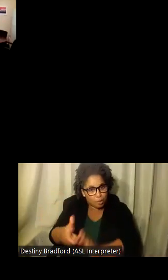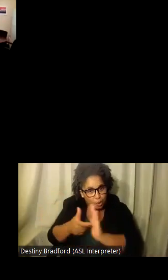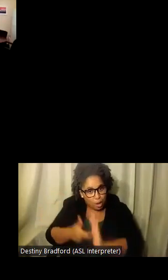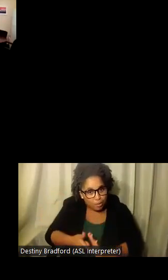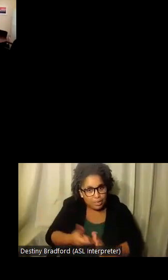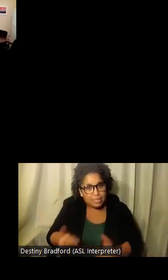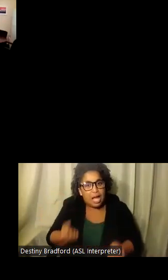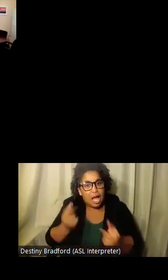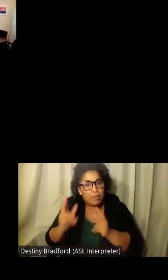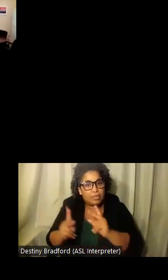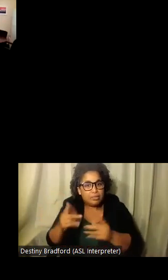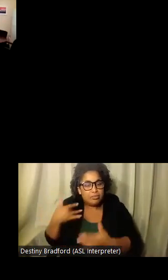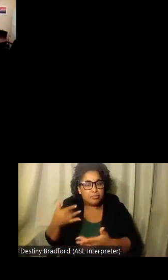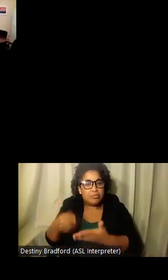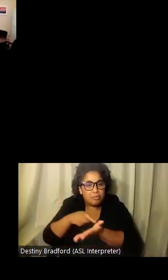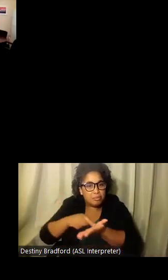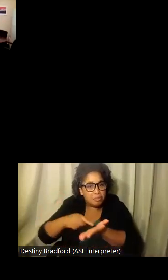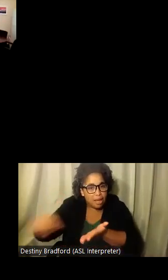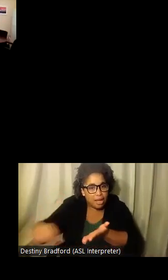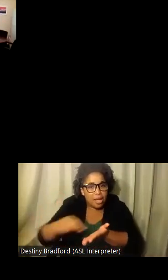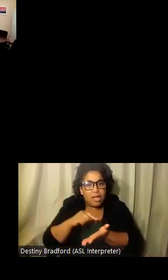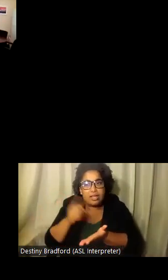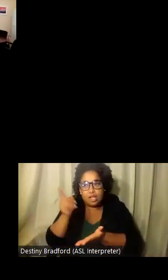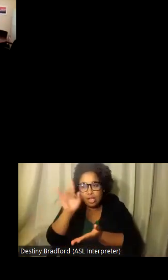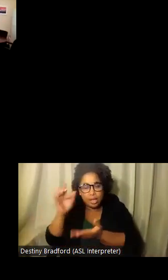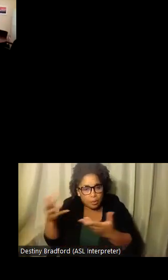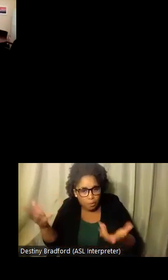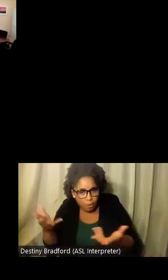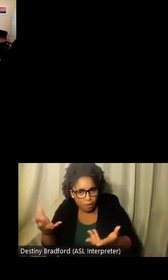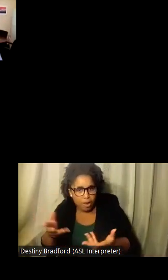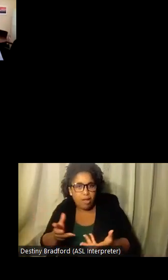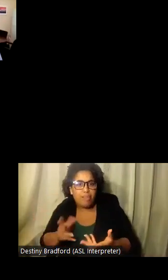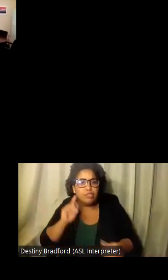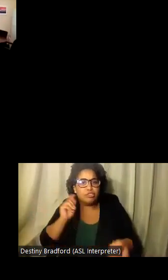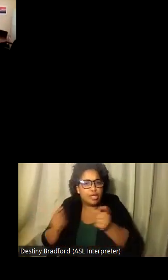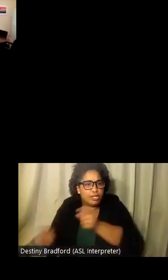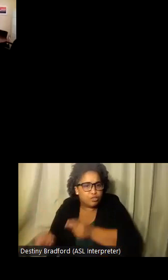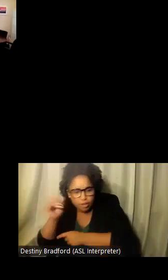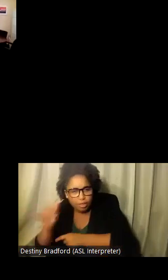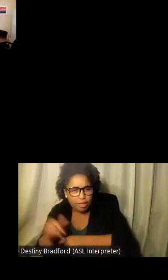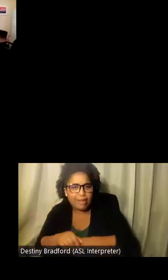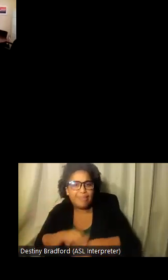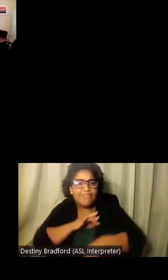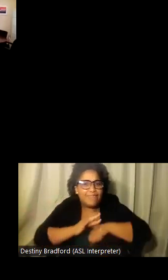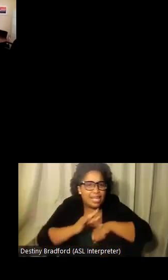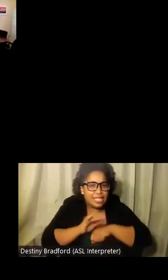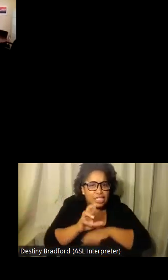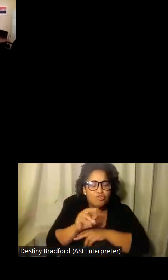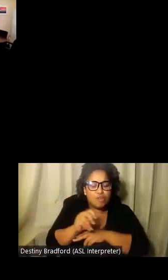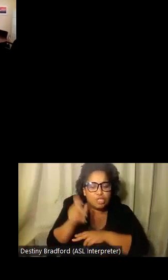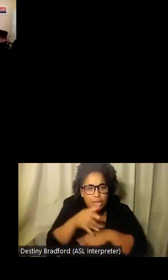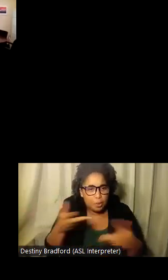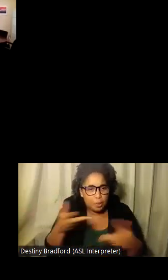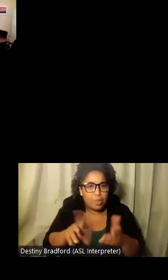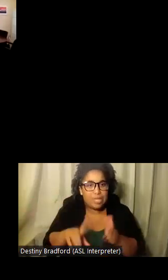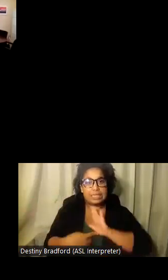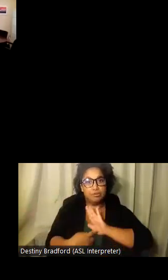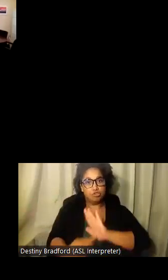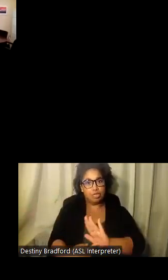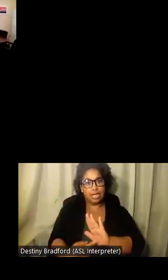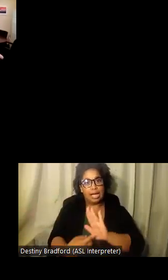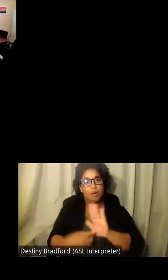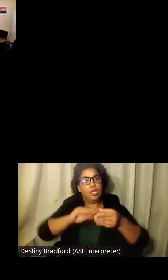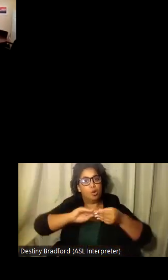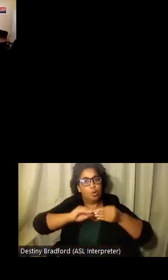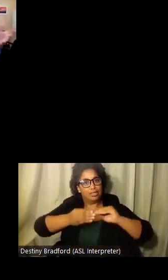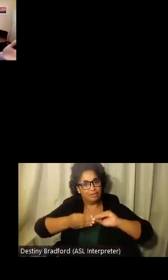is how much these individuals get paid, this is what the compensation looks like, this is what the turnover looks like, the vacancy rates, et cetera, and to be able to demonstrate that in a quantifiable